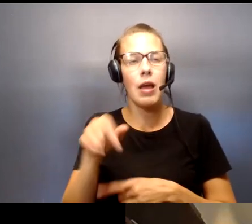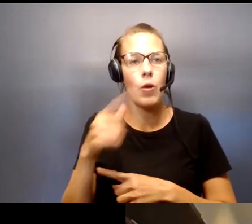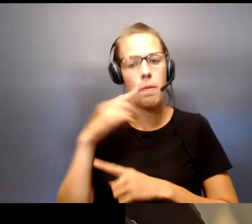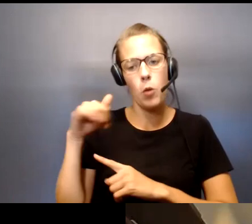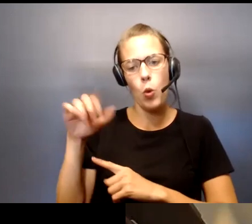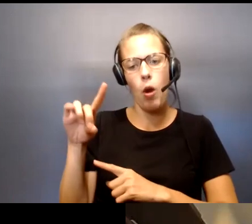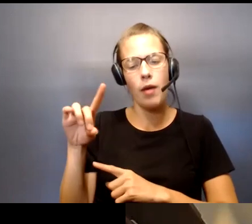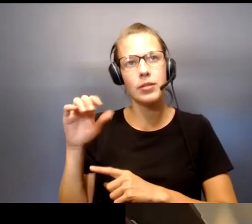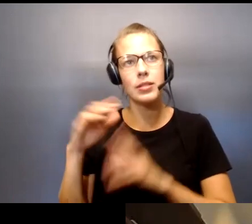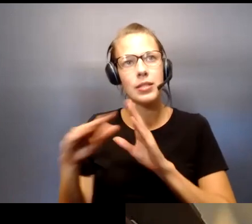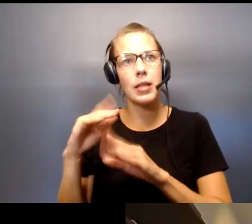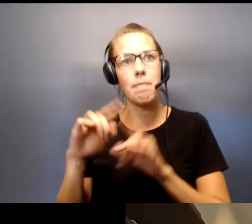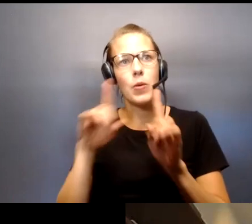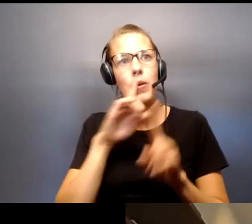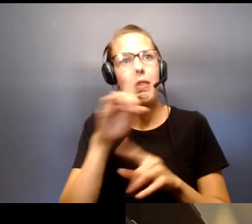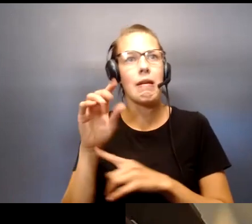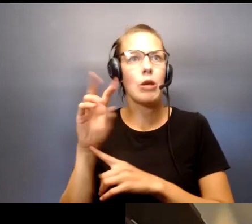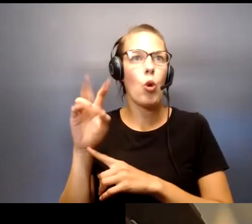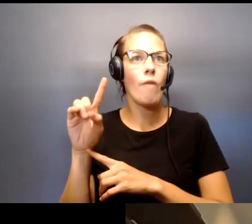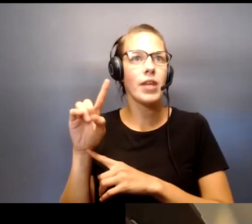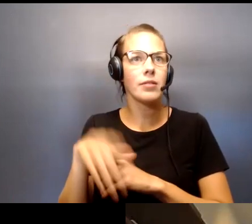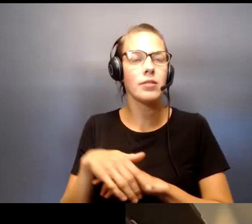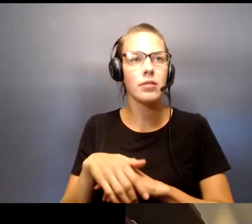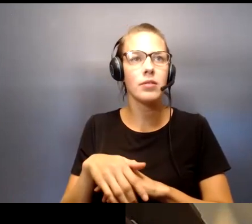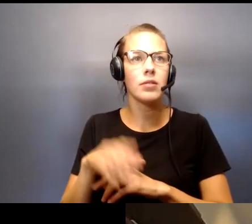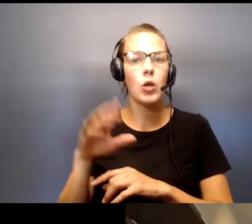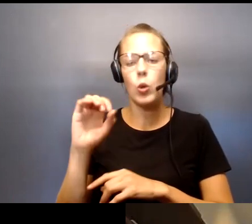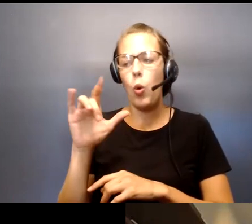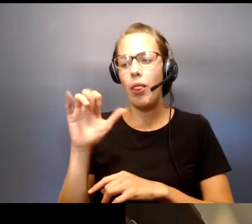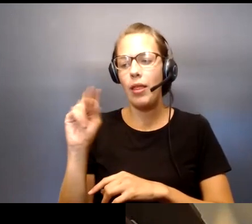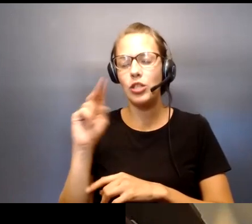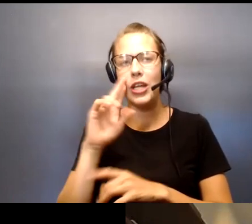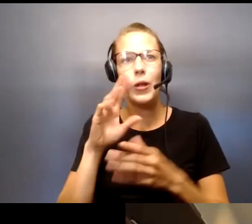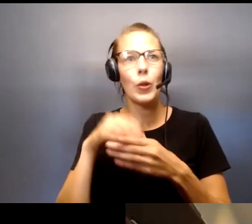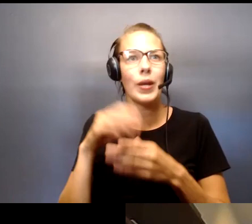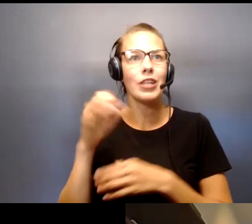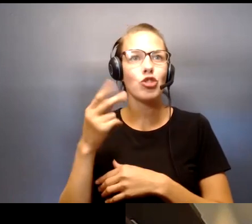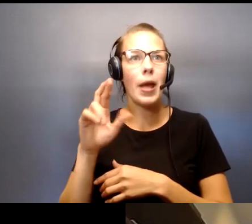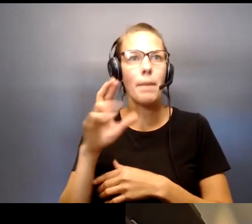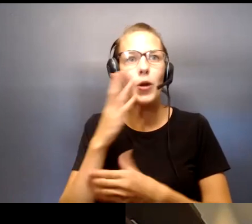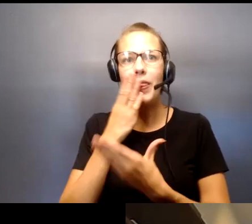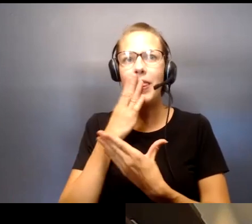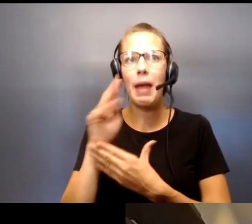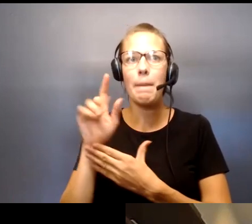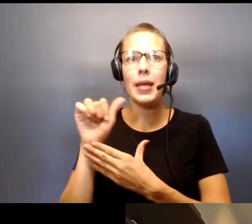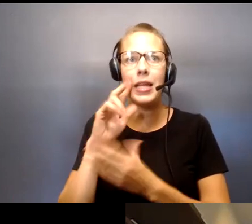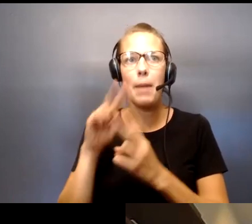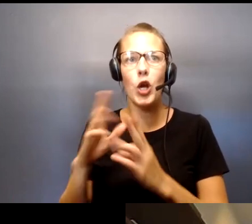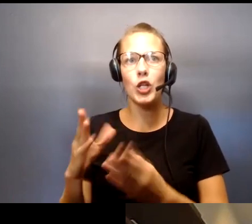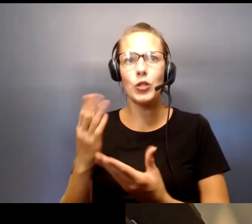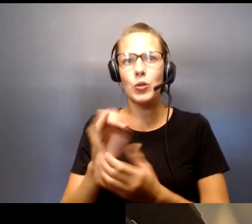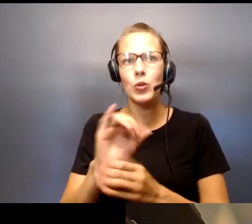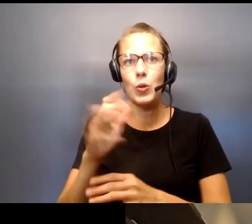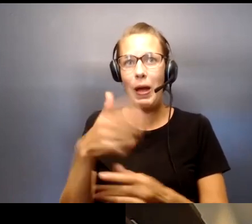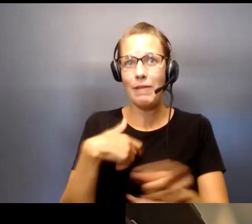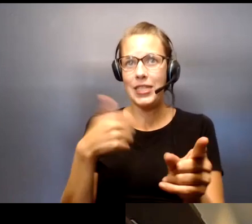perspective, but really the COVID Coalition, including our friends at the Chamber. I want to thank our media partners. We've got 10